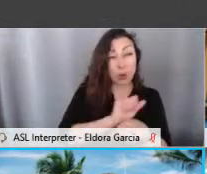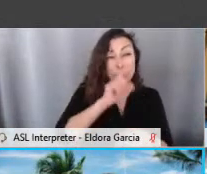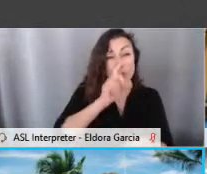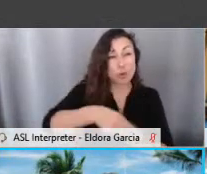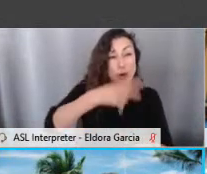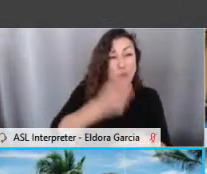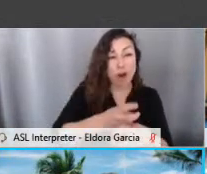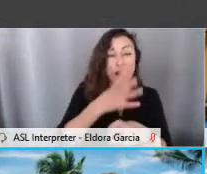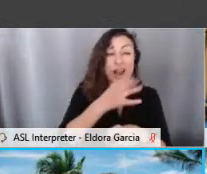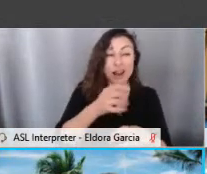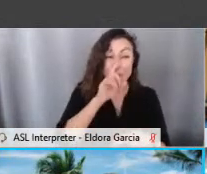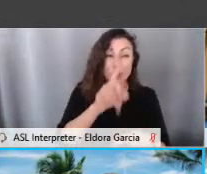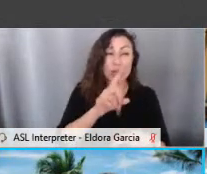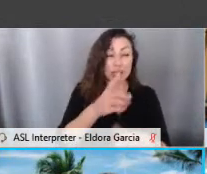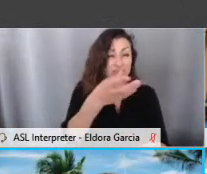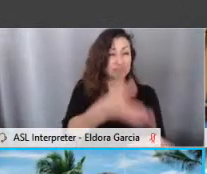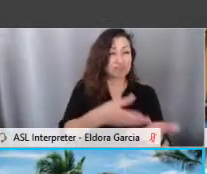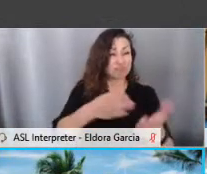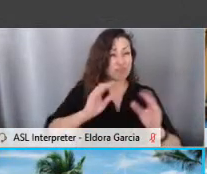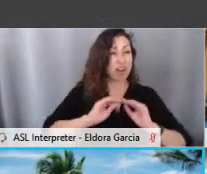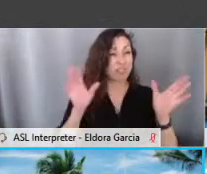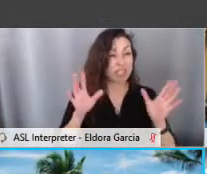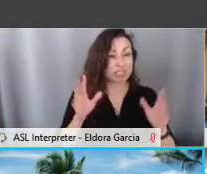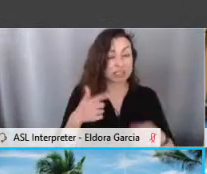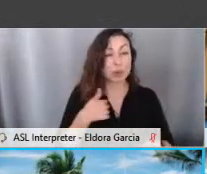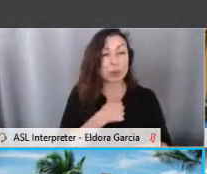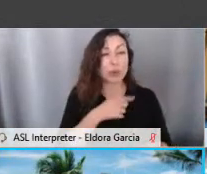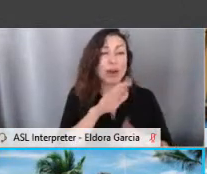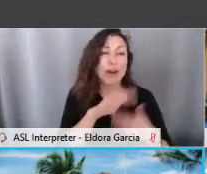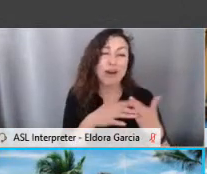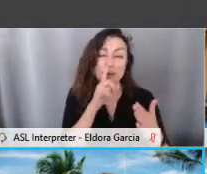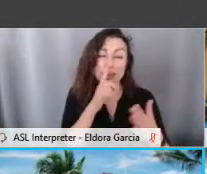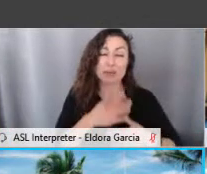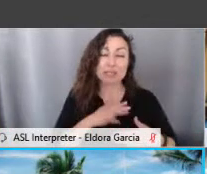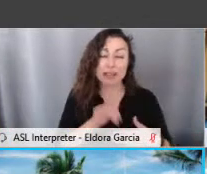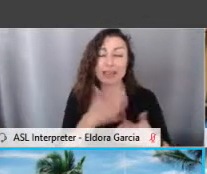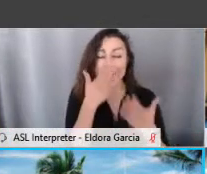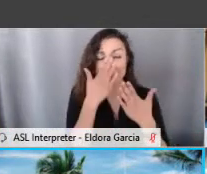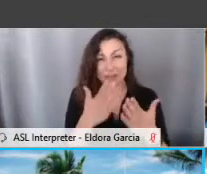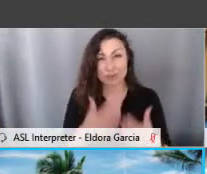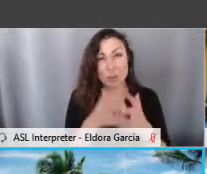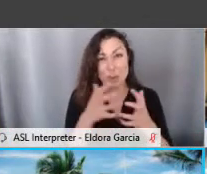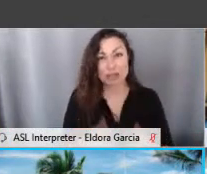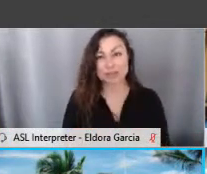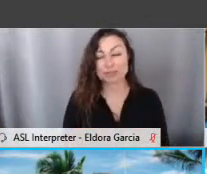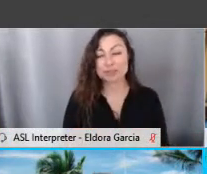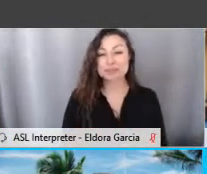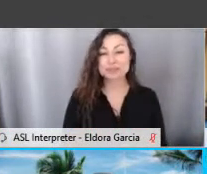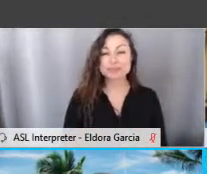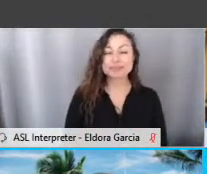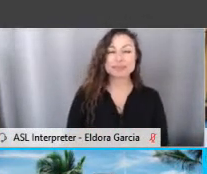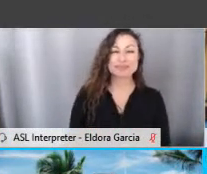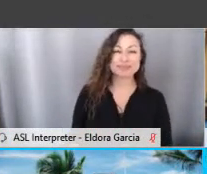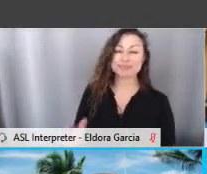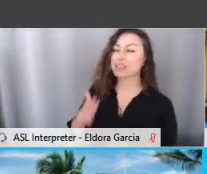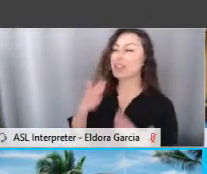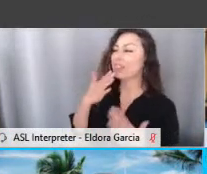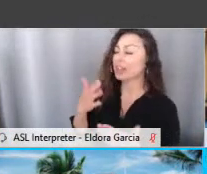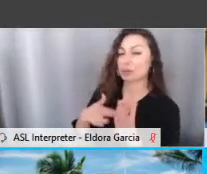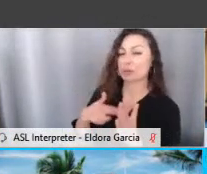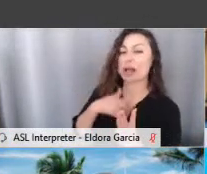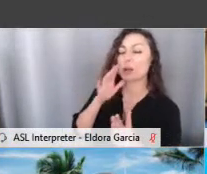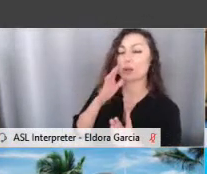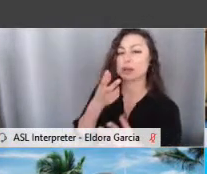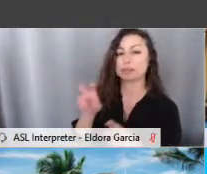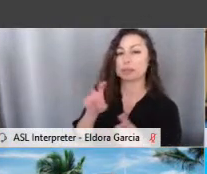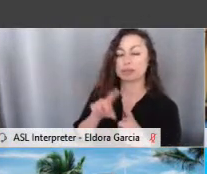and it shows, and a lot of us appreciate it. So thank you so much. Thank you, Representative. I am going to go